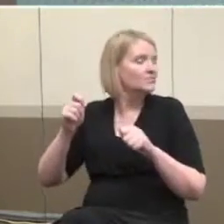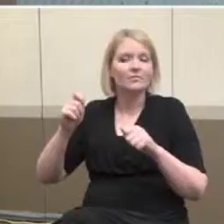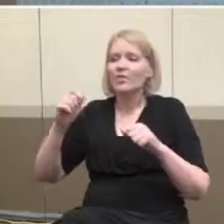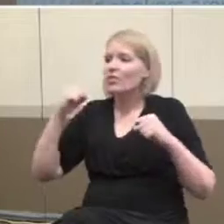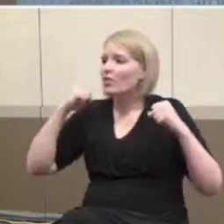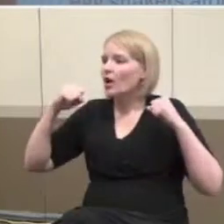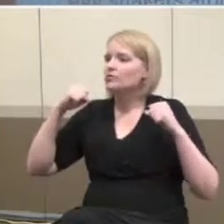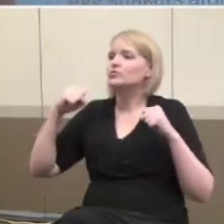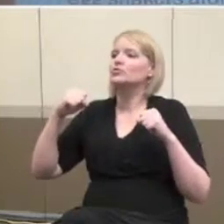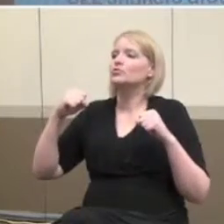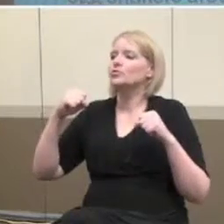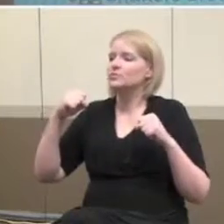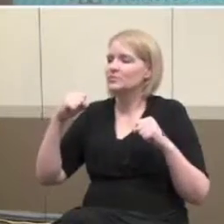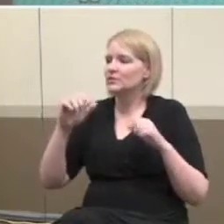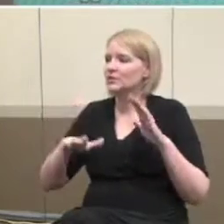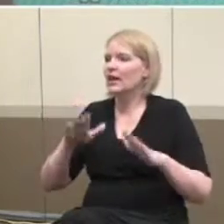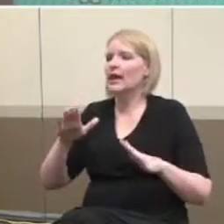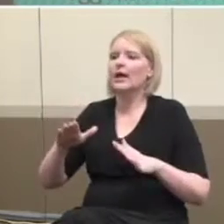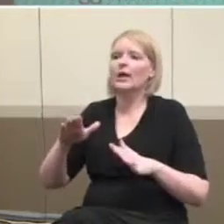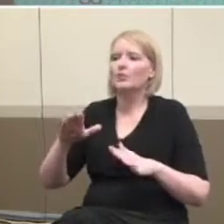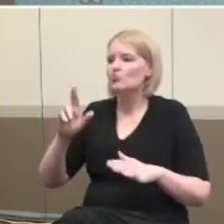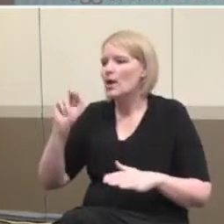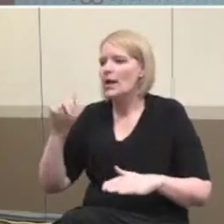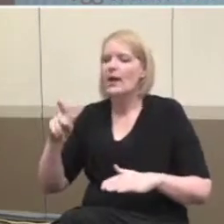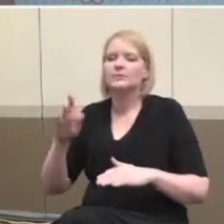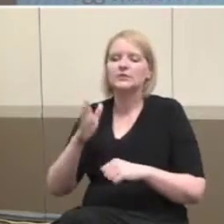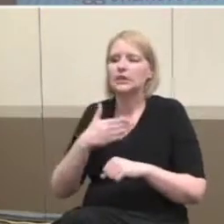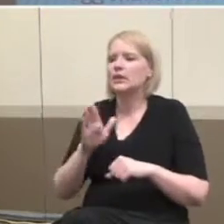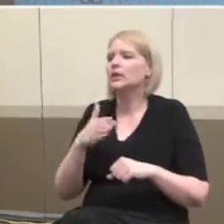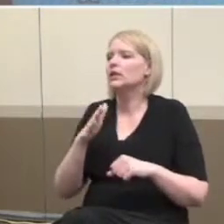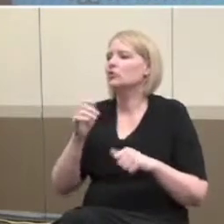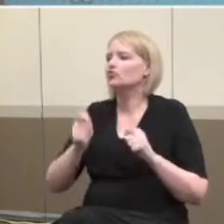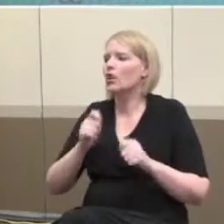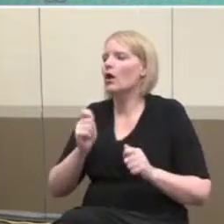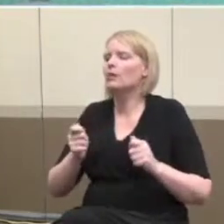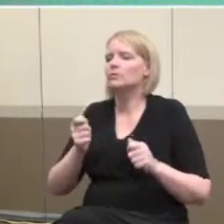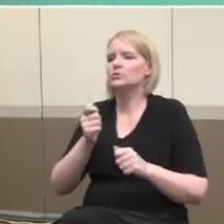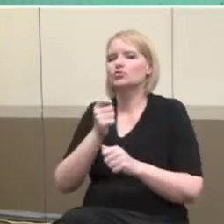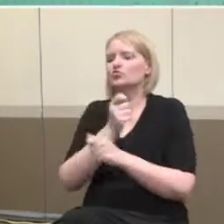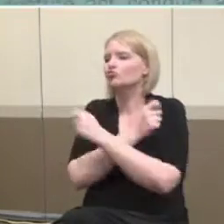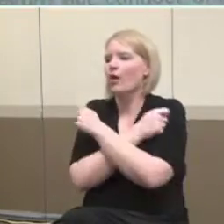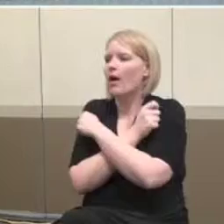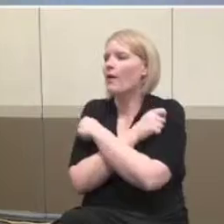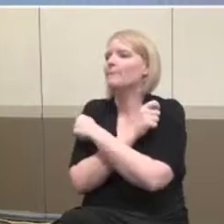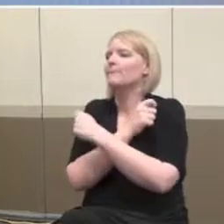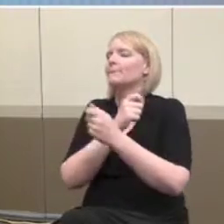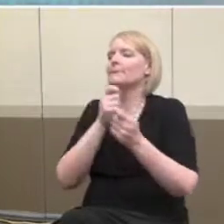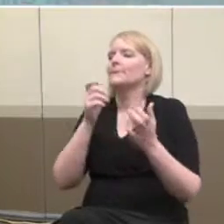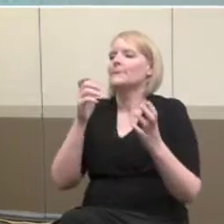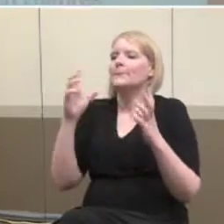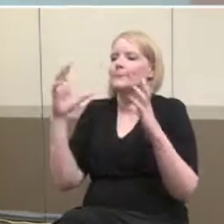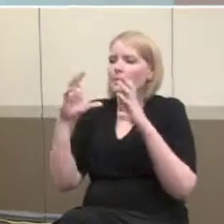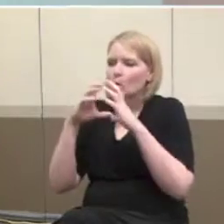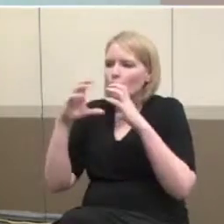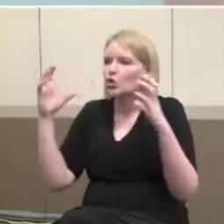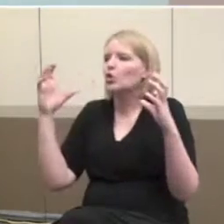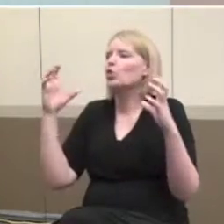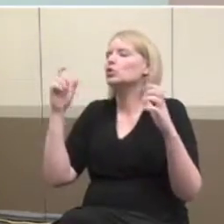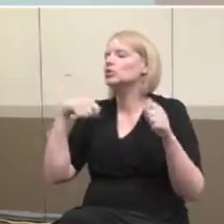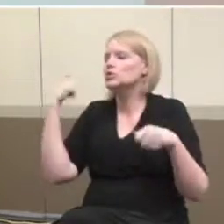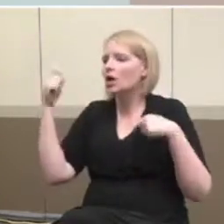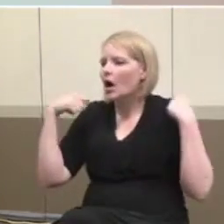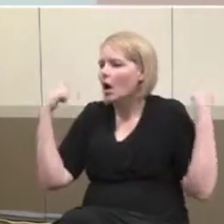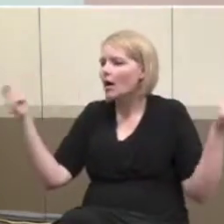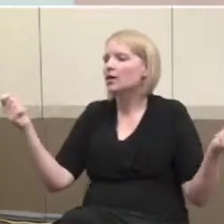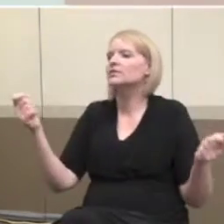tubes. We clap, snap, stomp, march, step, dance, rap, sing, and drum on our bodies. We bounce balloons, we wave scarves,